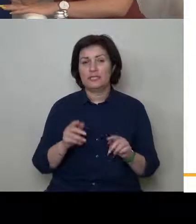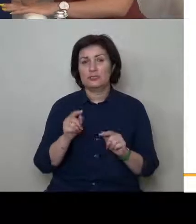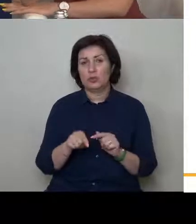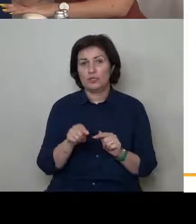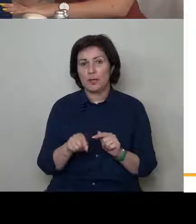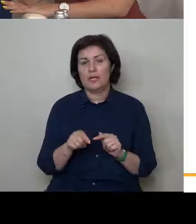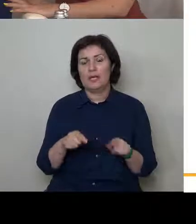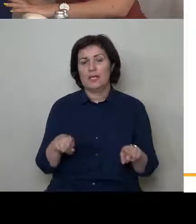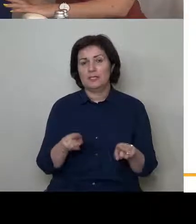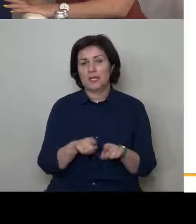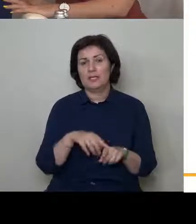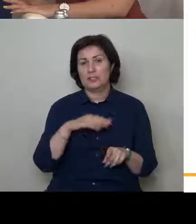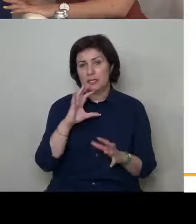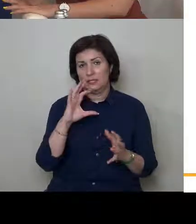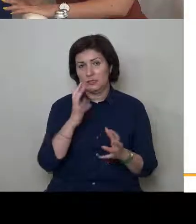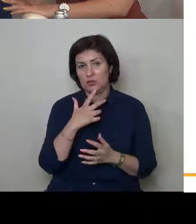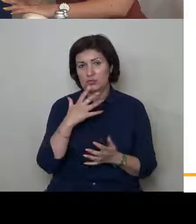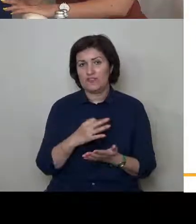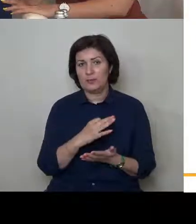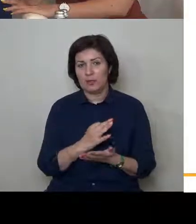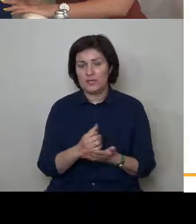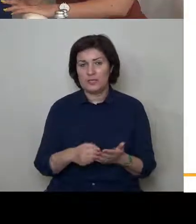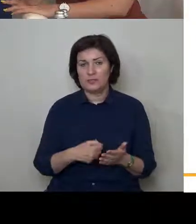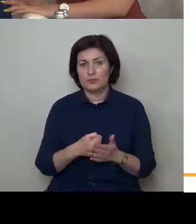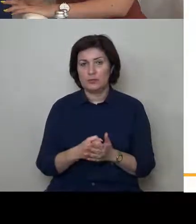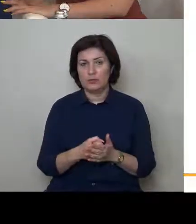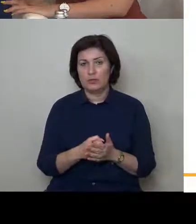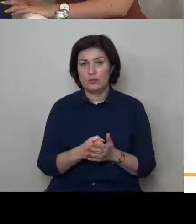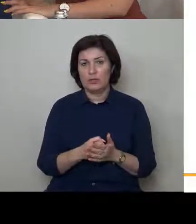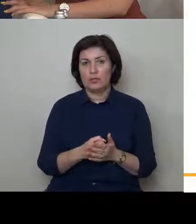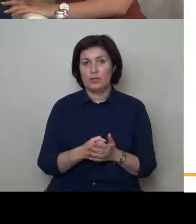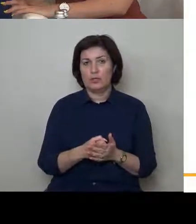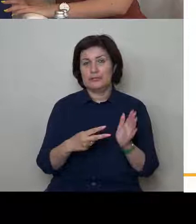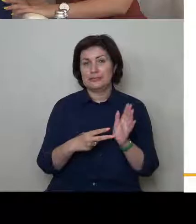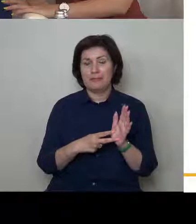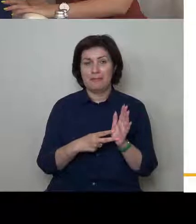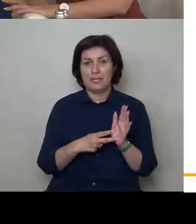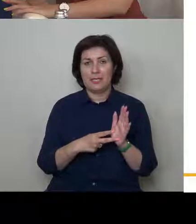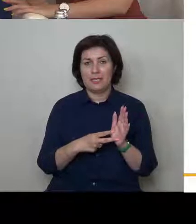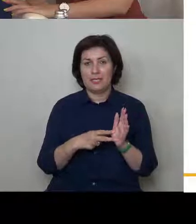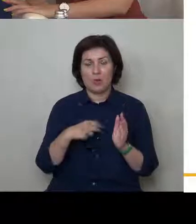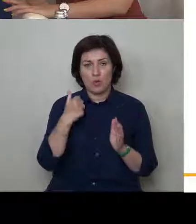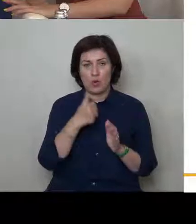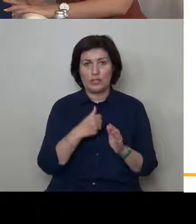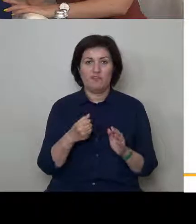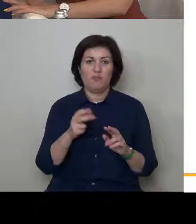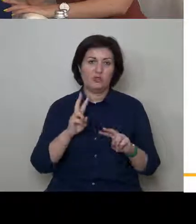the voting would be considered